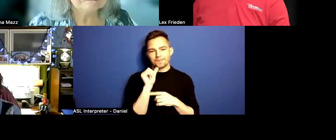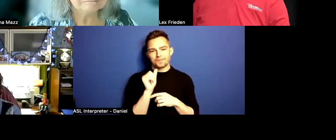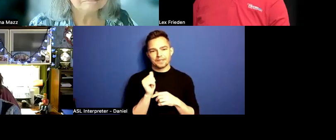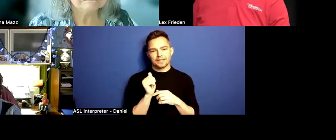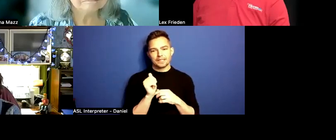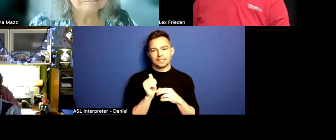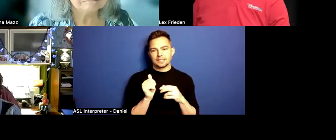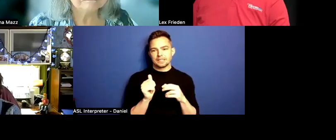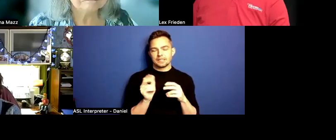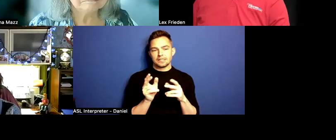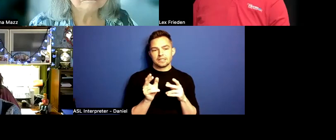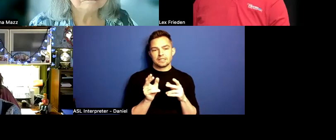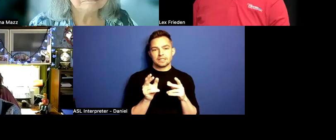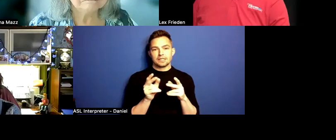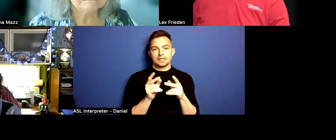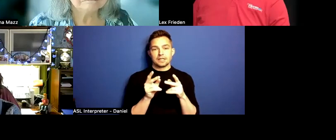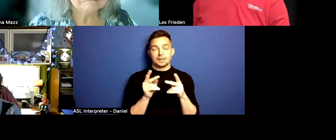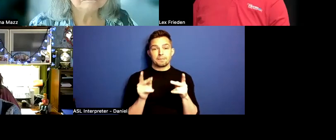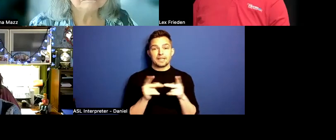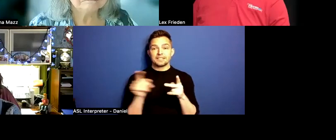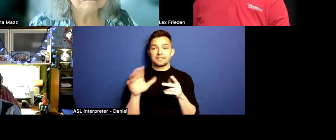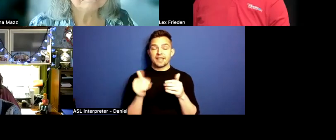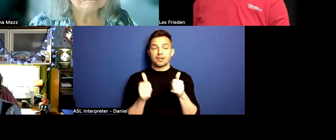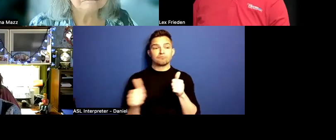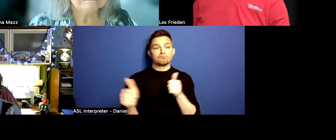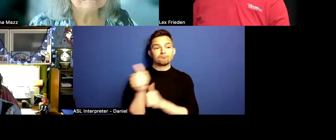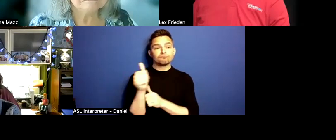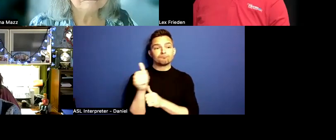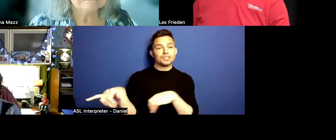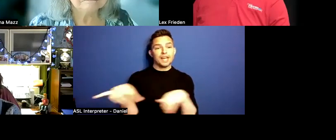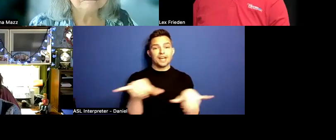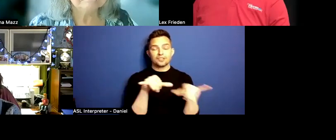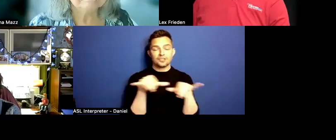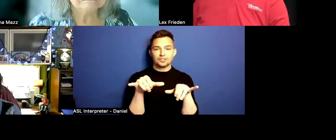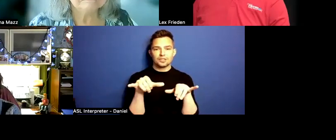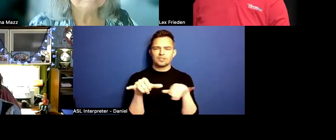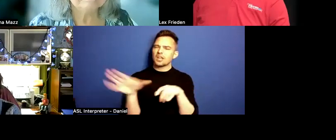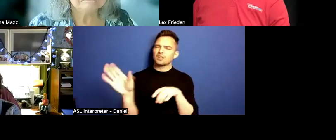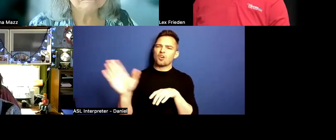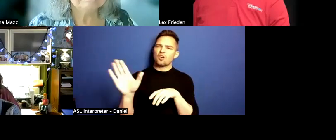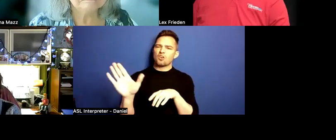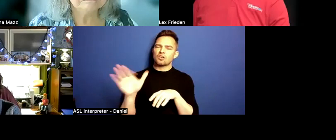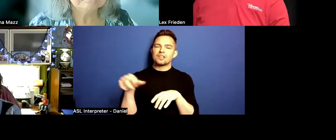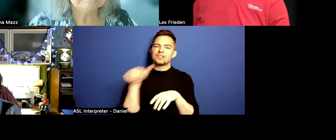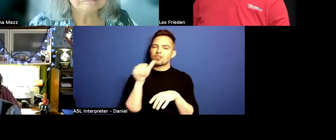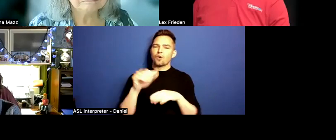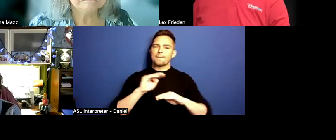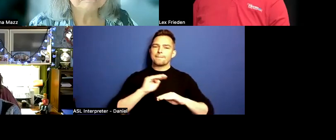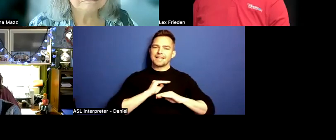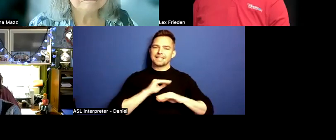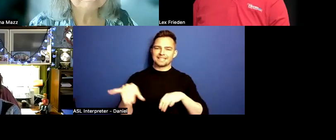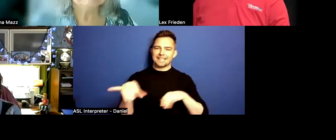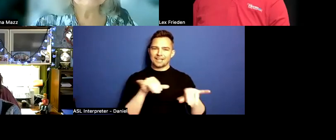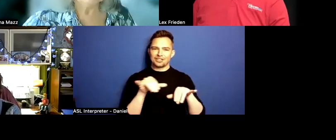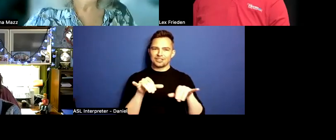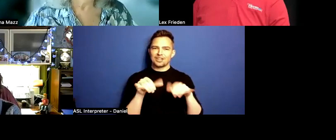facilities that are exceeding the standards because they don't meet the standards. If you understand what I